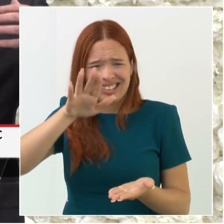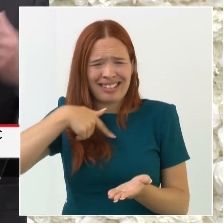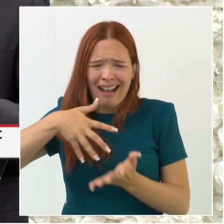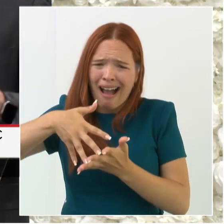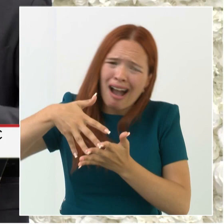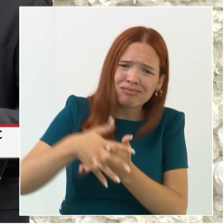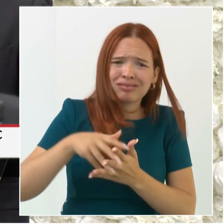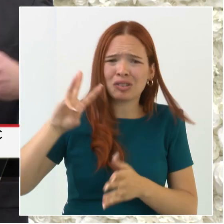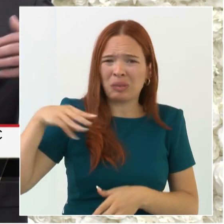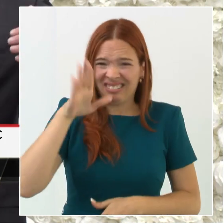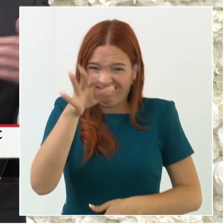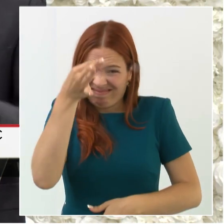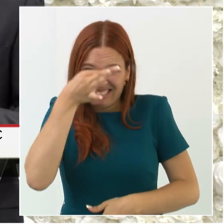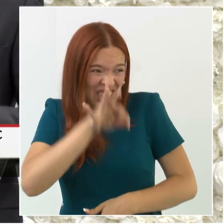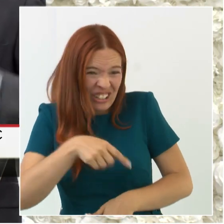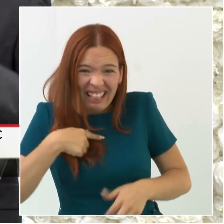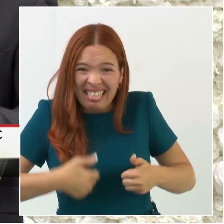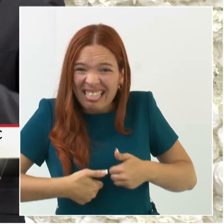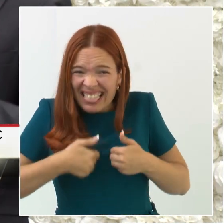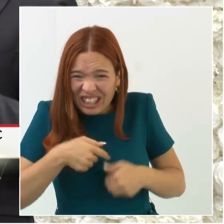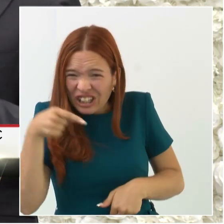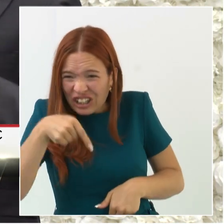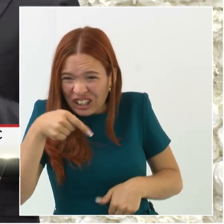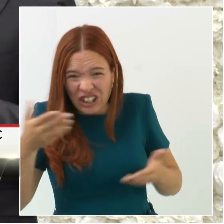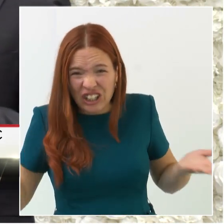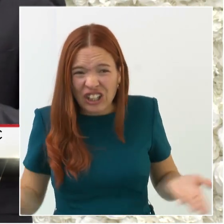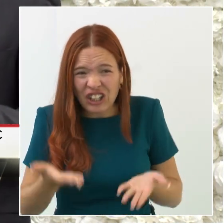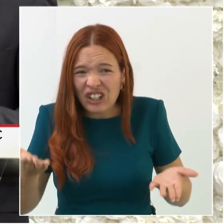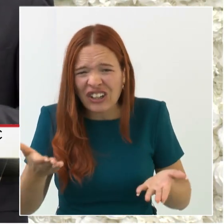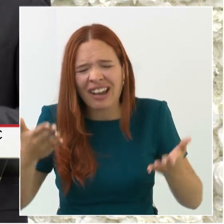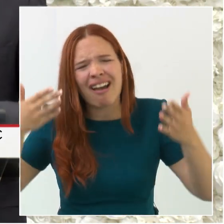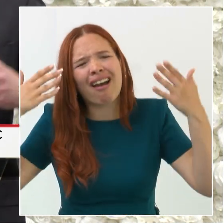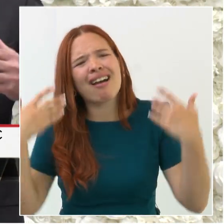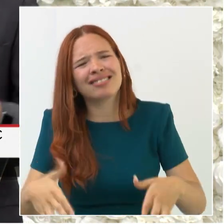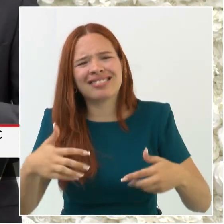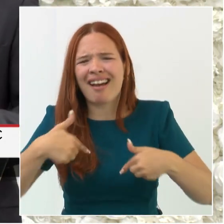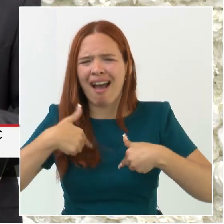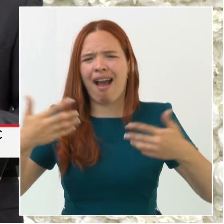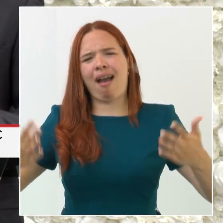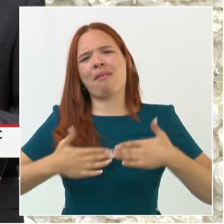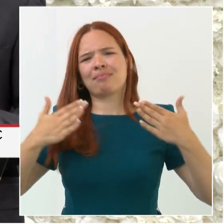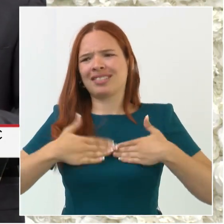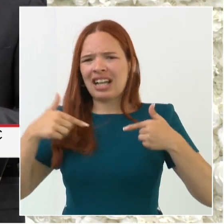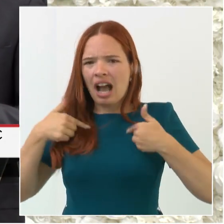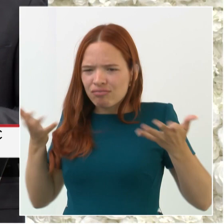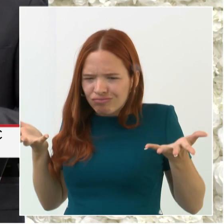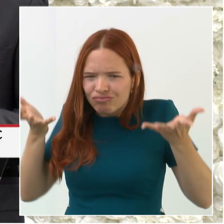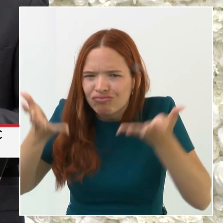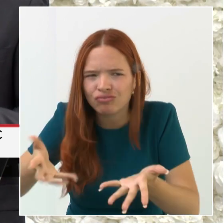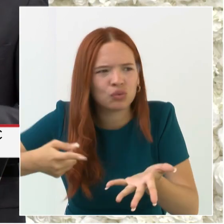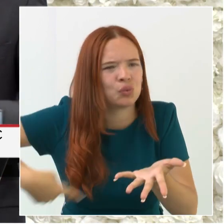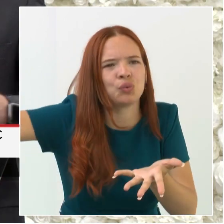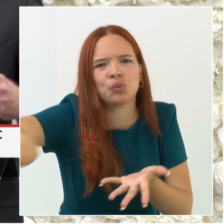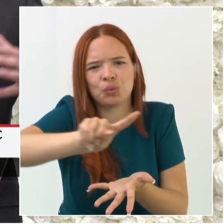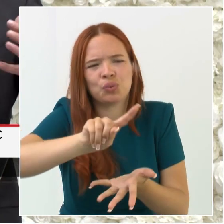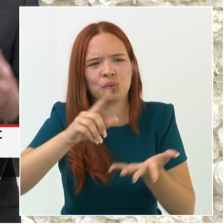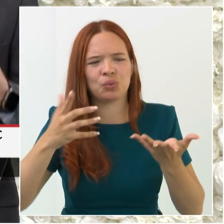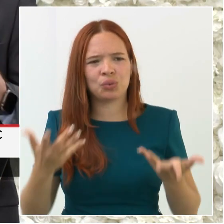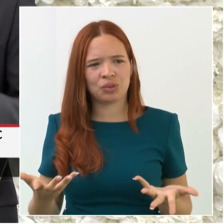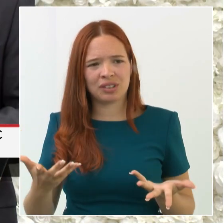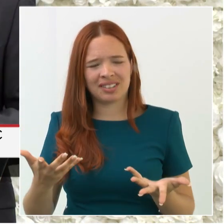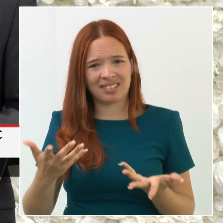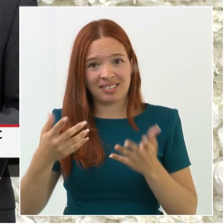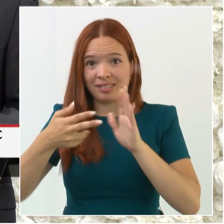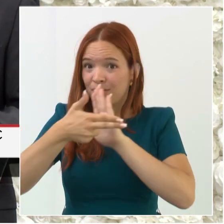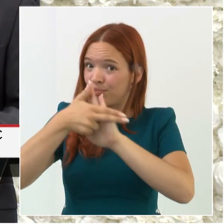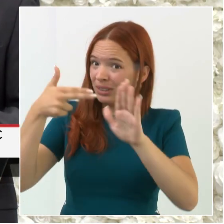bring the franchise dealership back to Washington, D.C., especially with a special brand like Polestar. And thank you